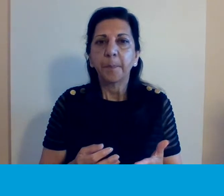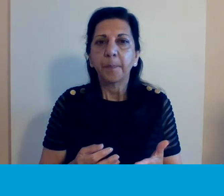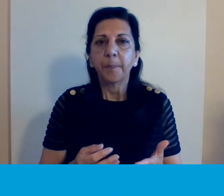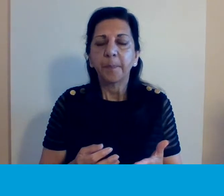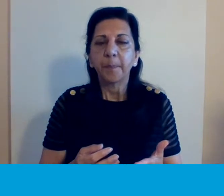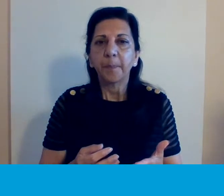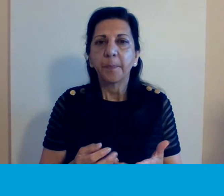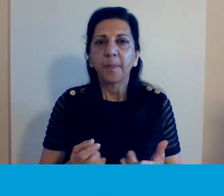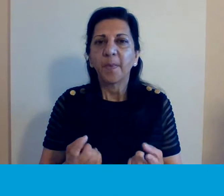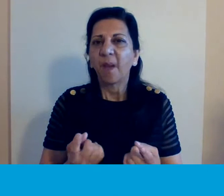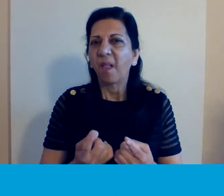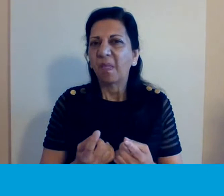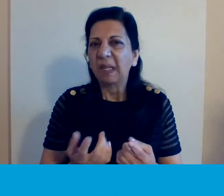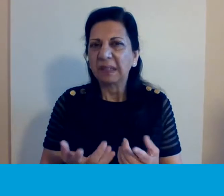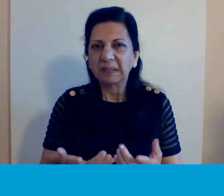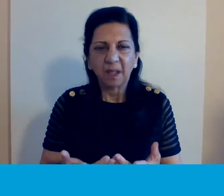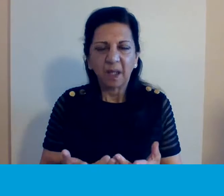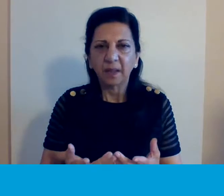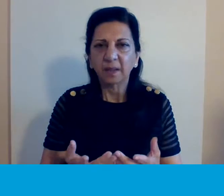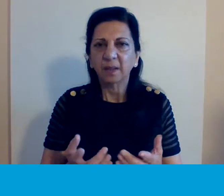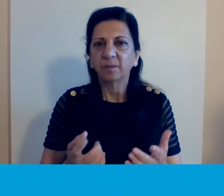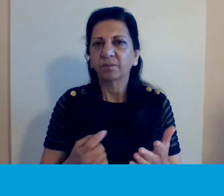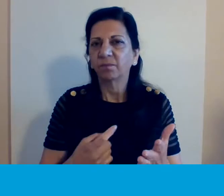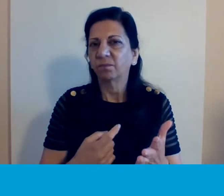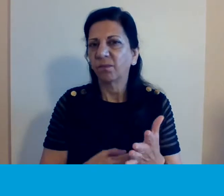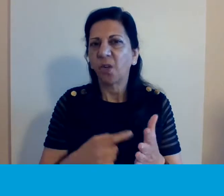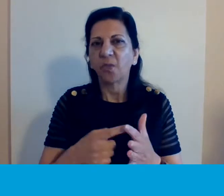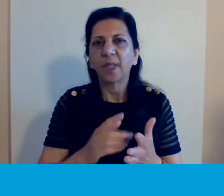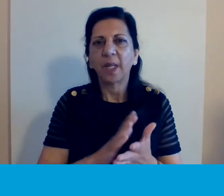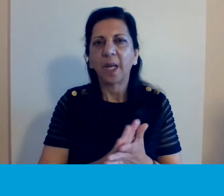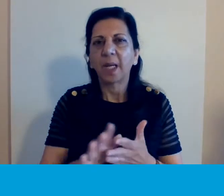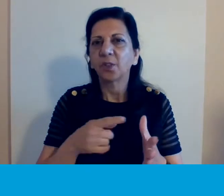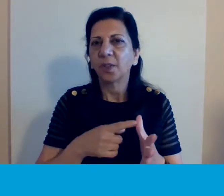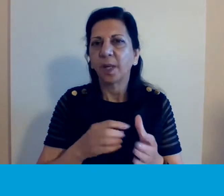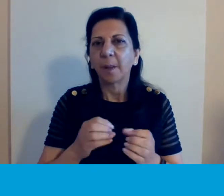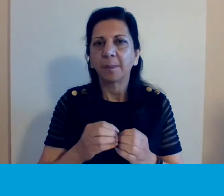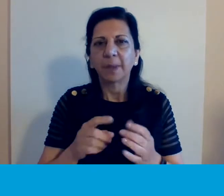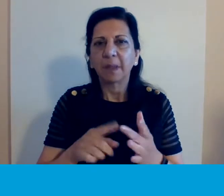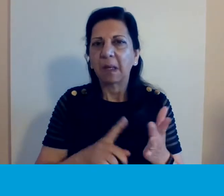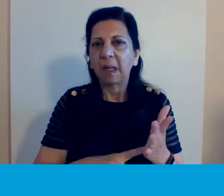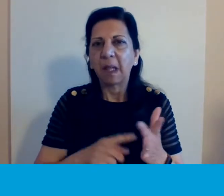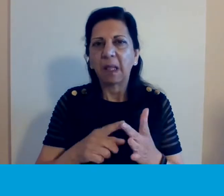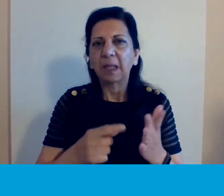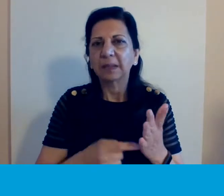rehabilitation, going to be a fundamental part and we're going to need to plan for.